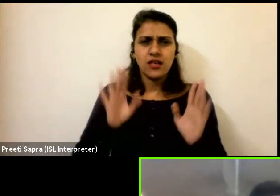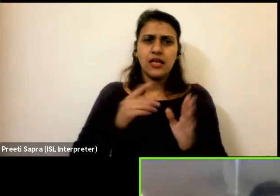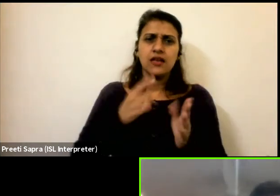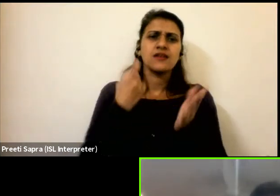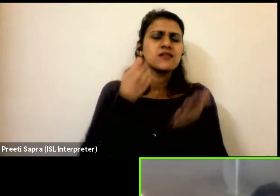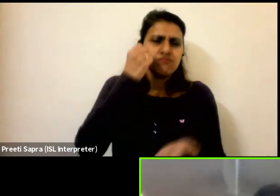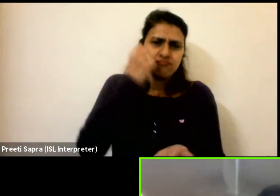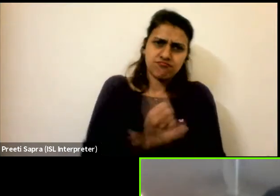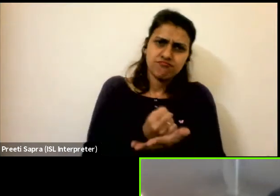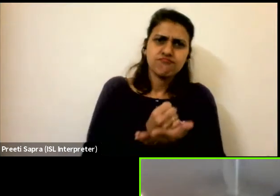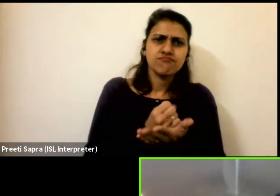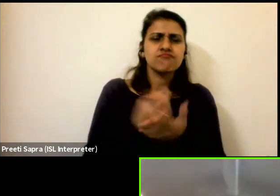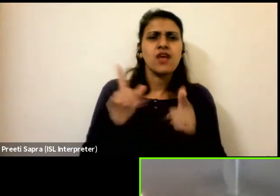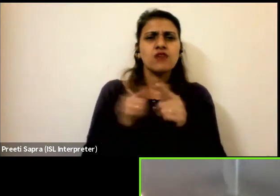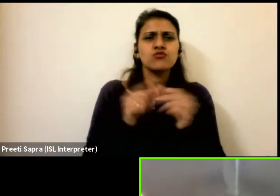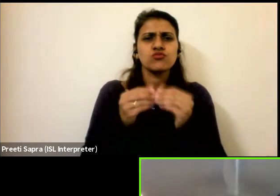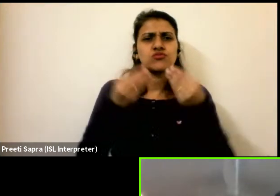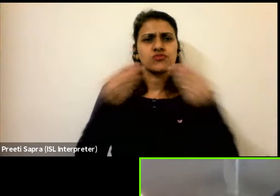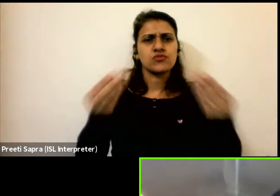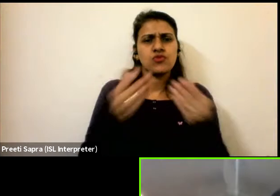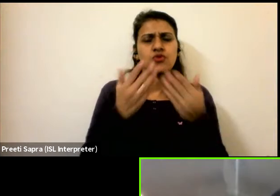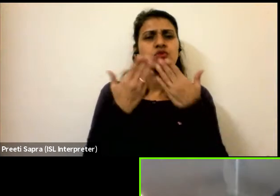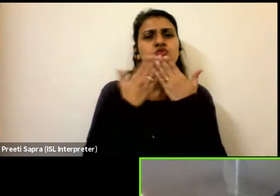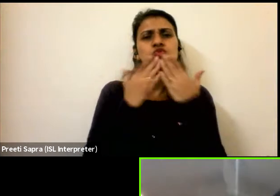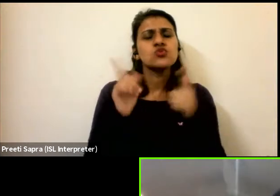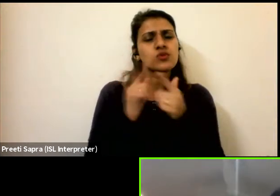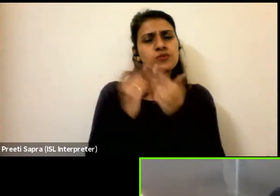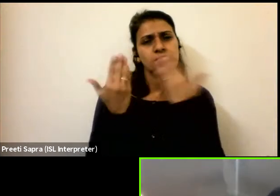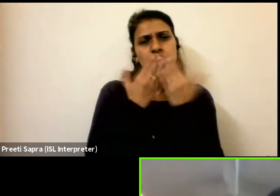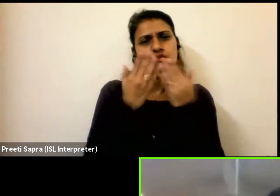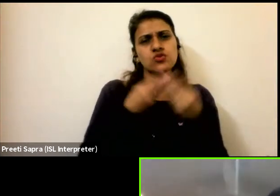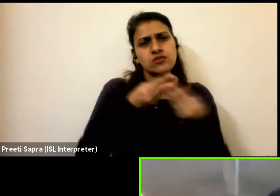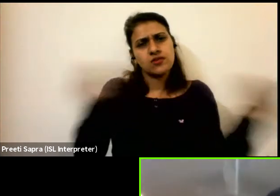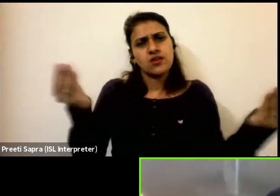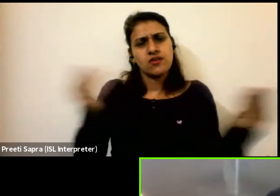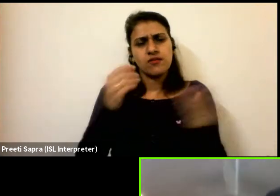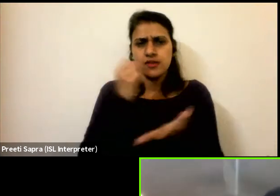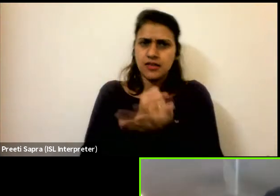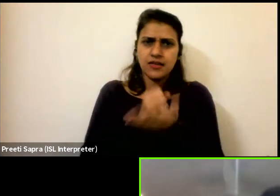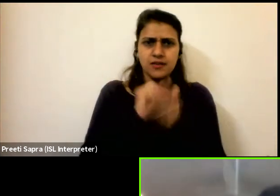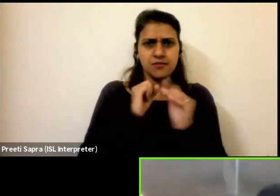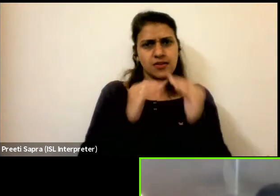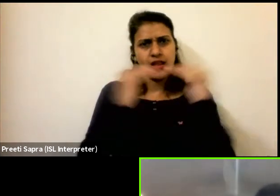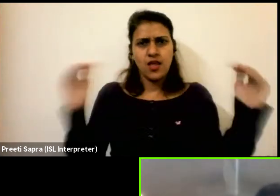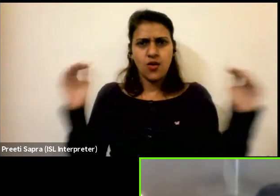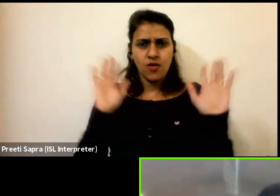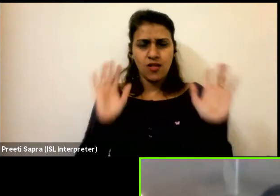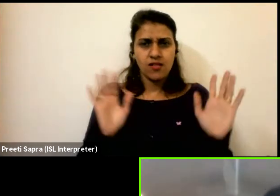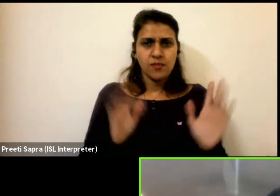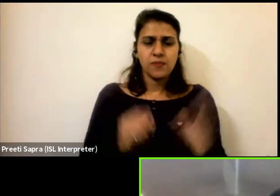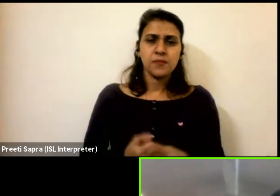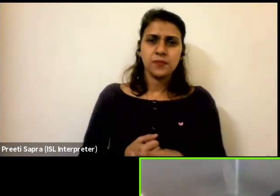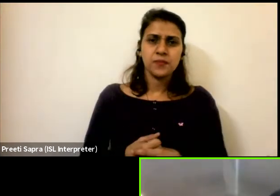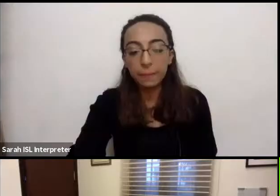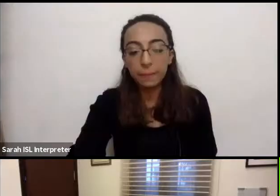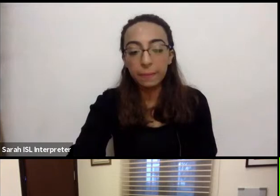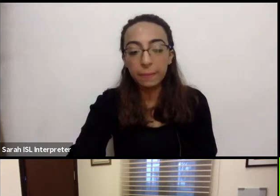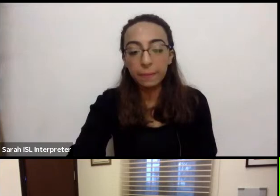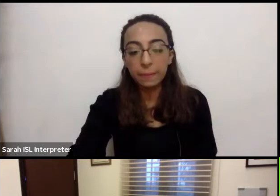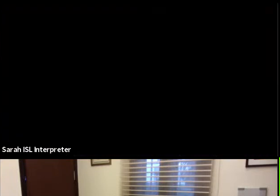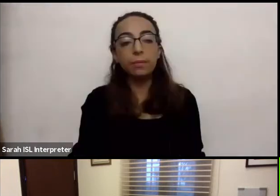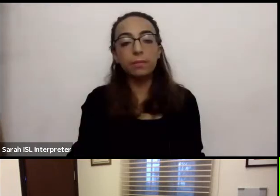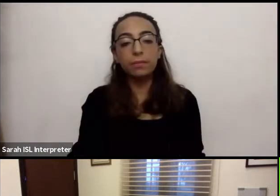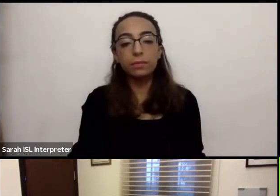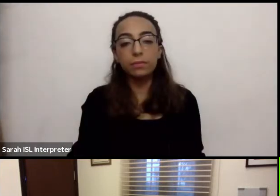to everybody. Actually, implementing it is where we have a lacuna. And we need to be able